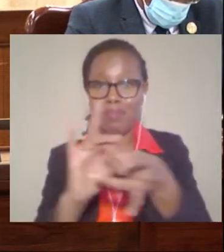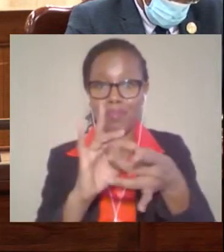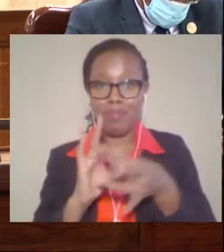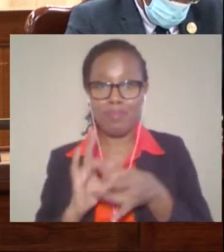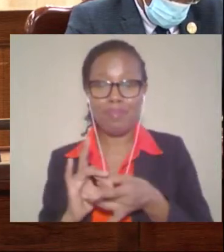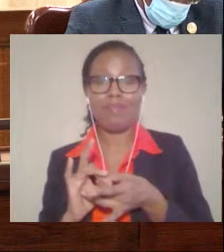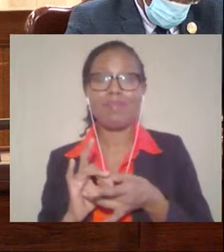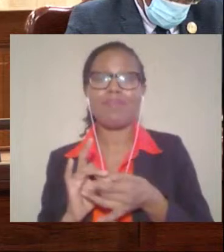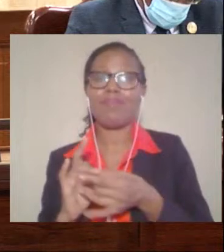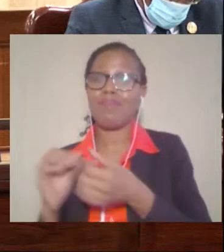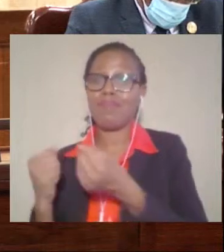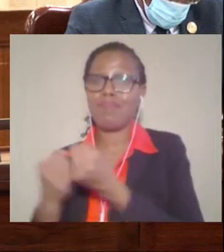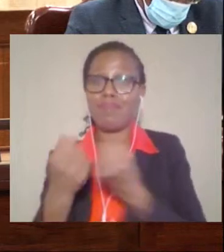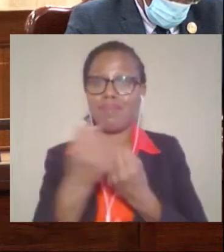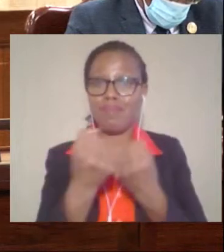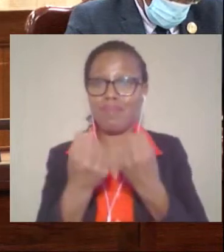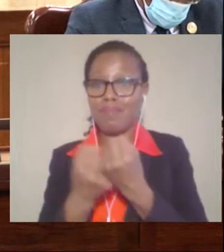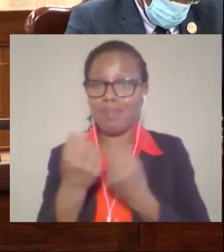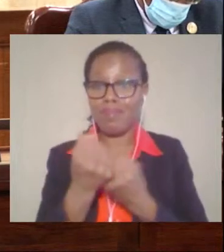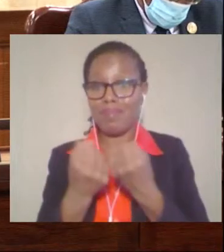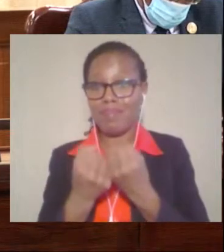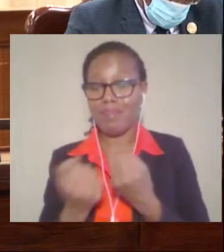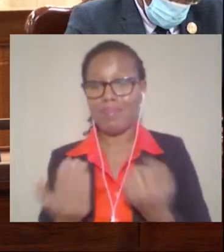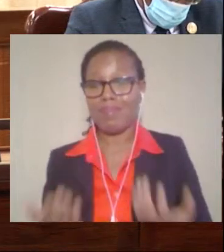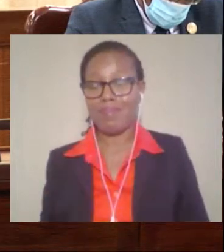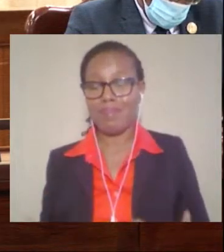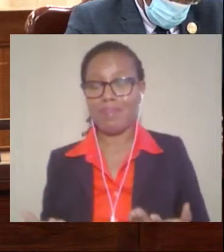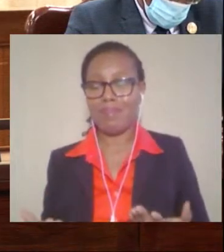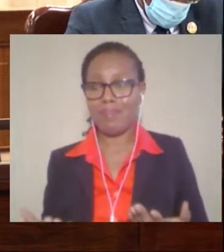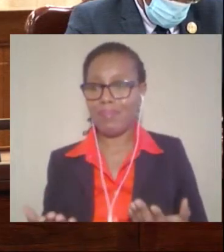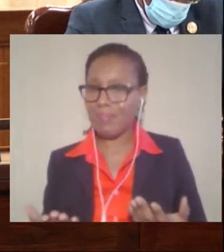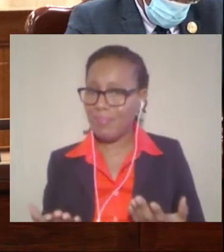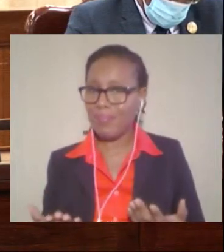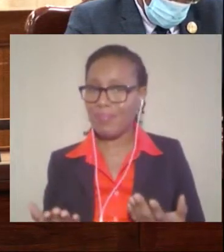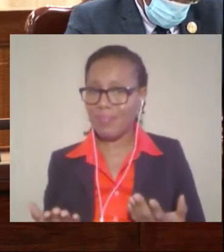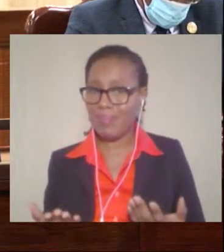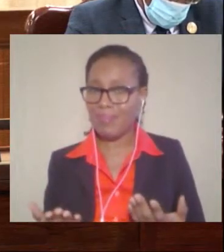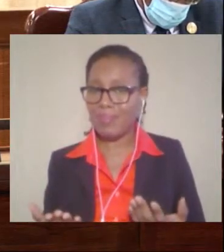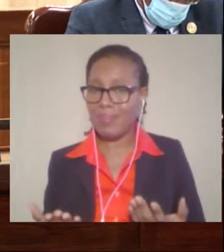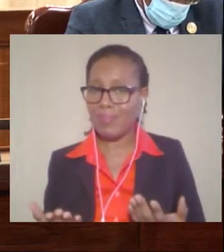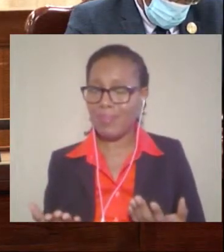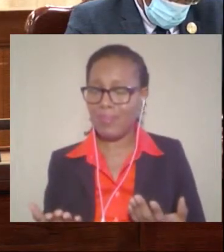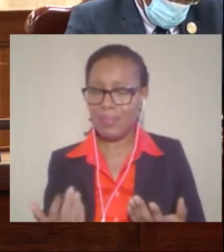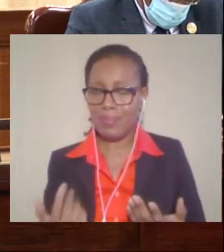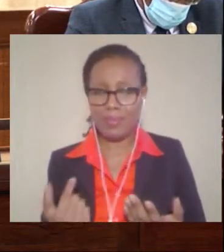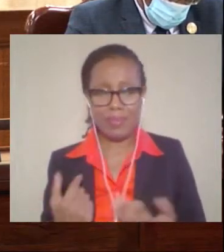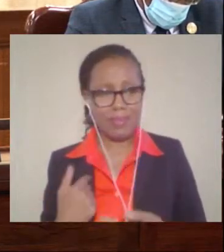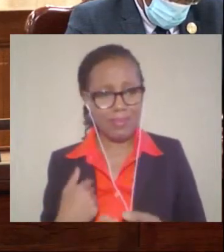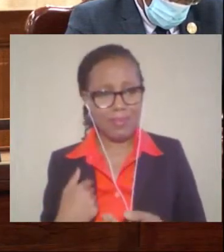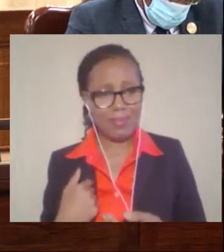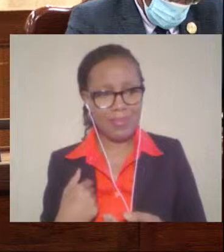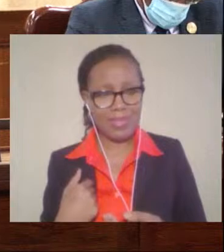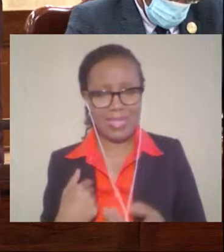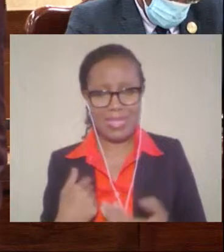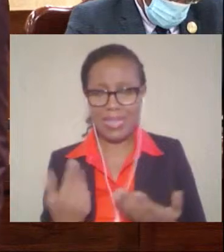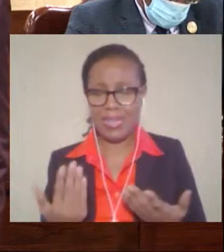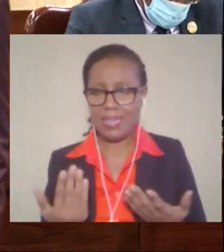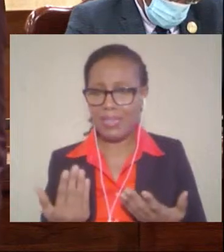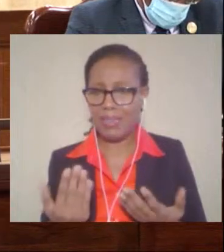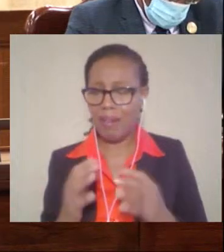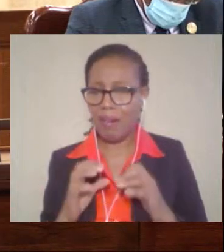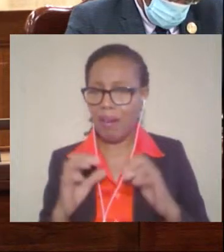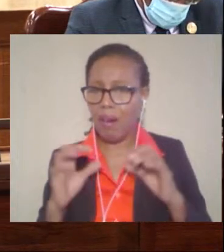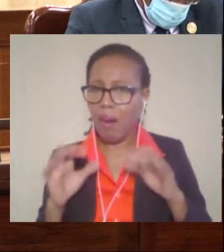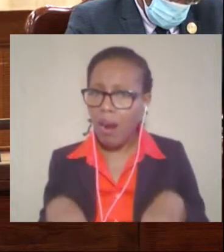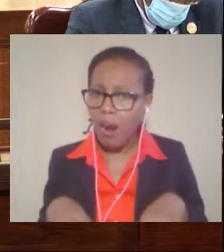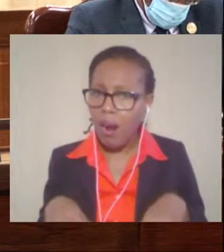relations. I still cannot believe, and I am sure that you are as dumbfounded as I am,